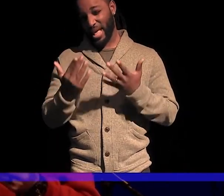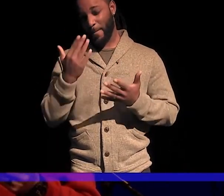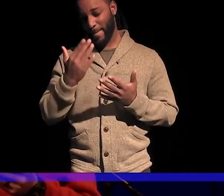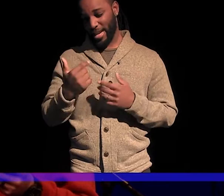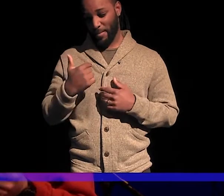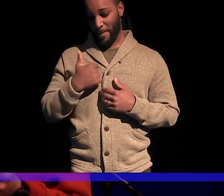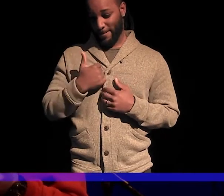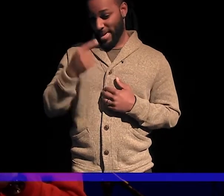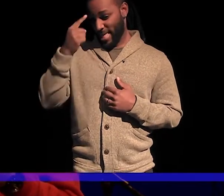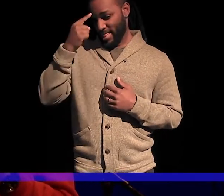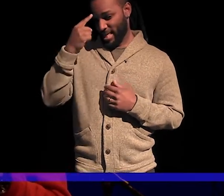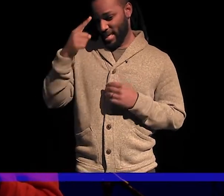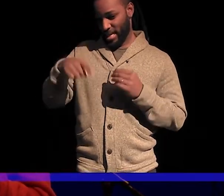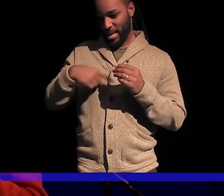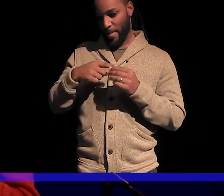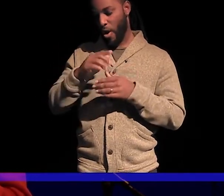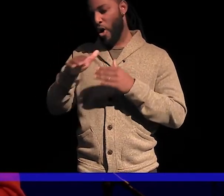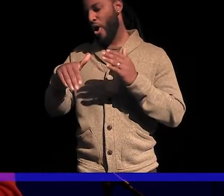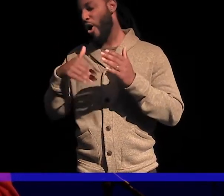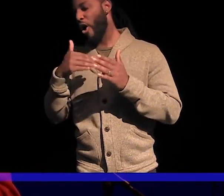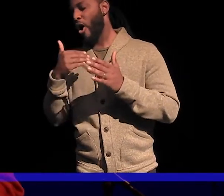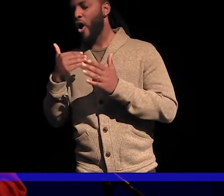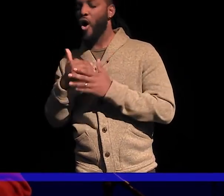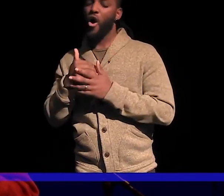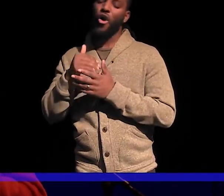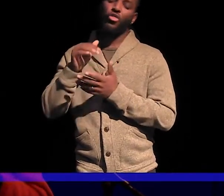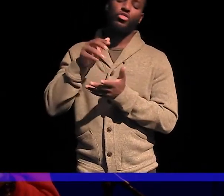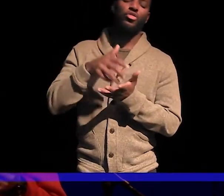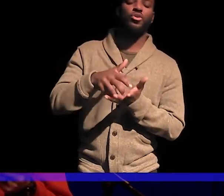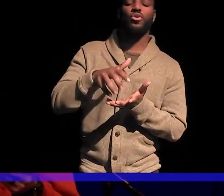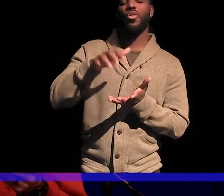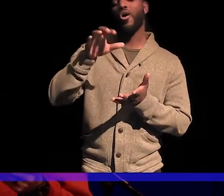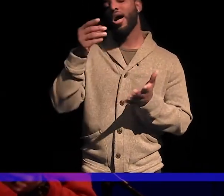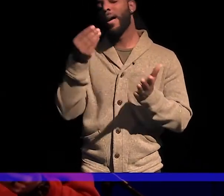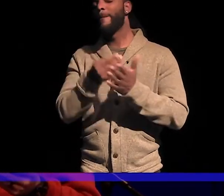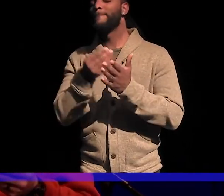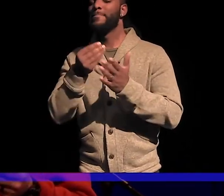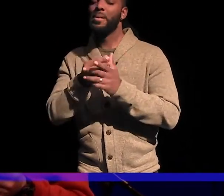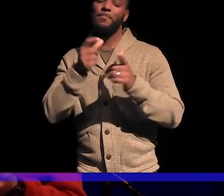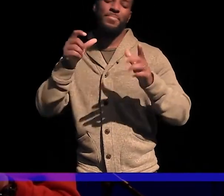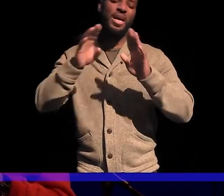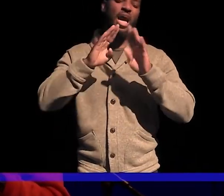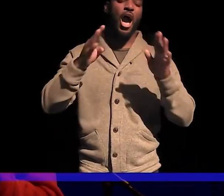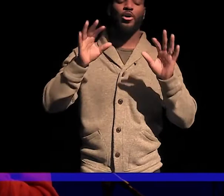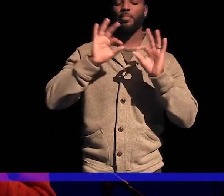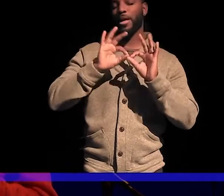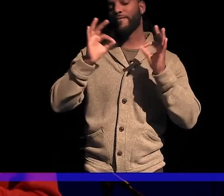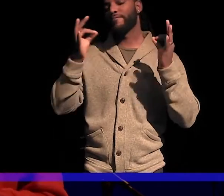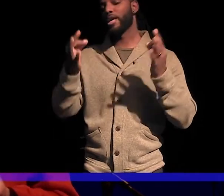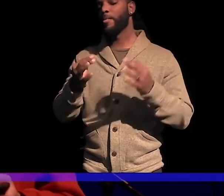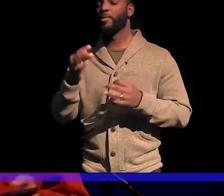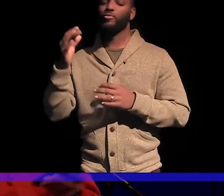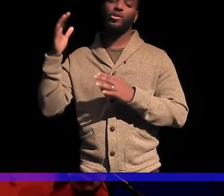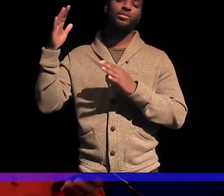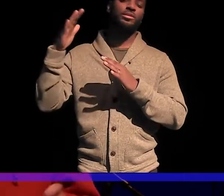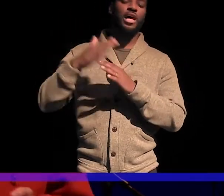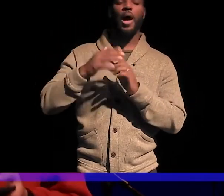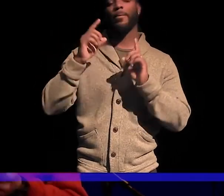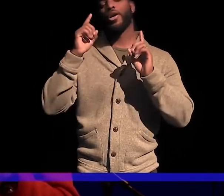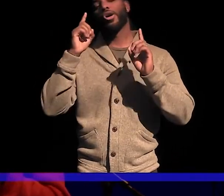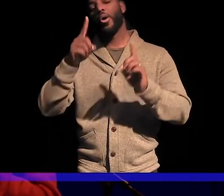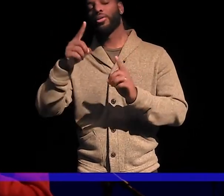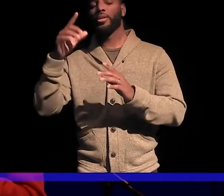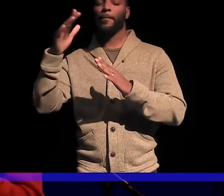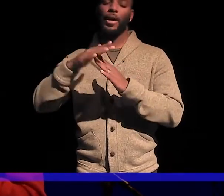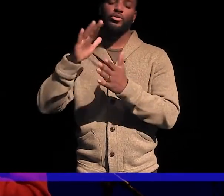me thinking about all the glory and money, having a big house, a big family, and being able to be on top and go to the best